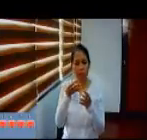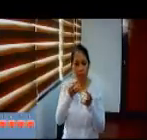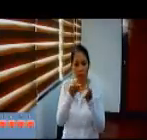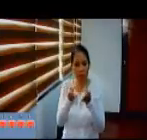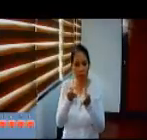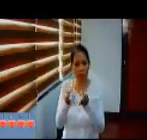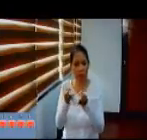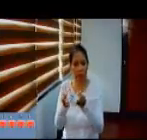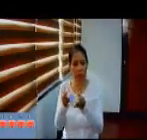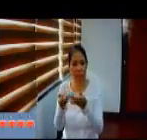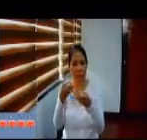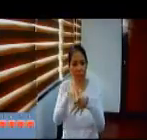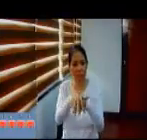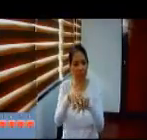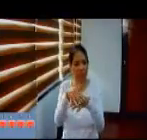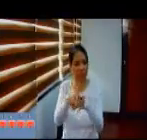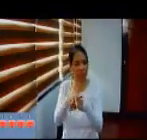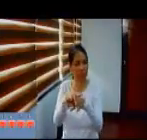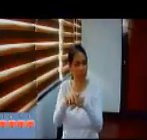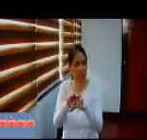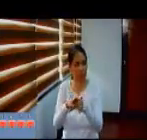that's why